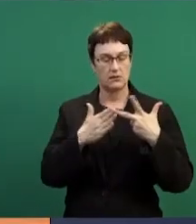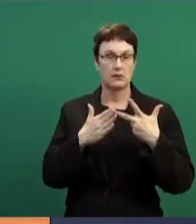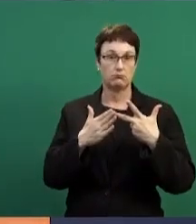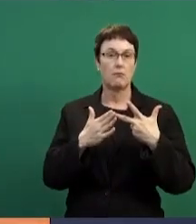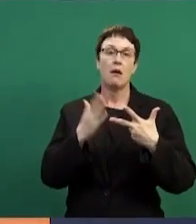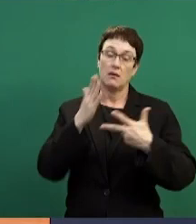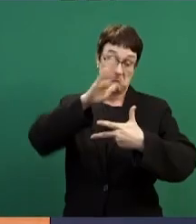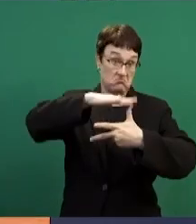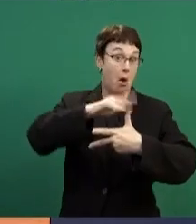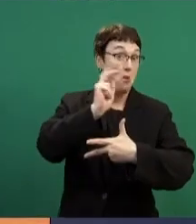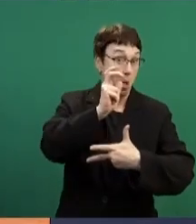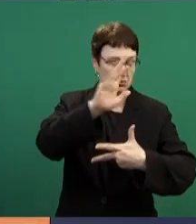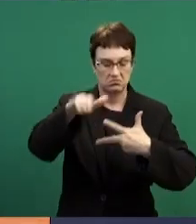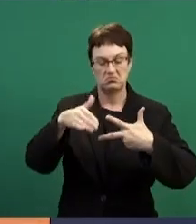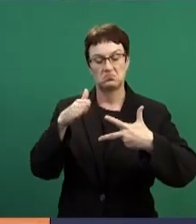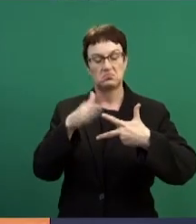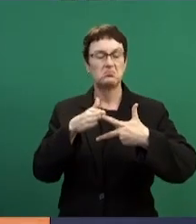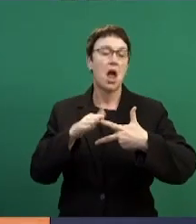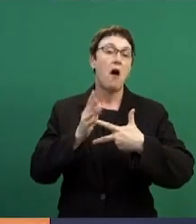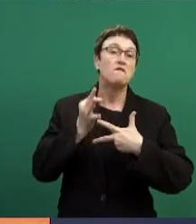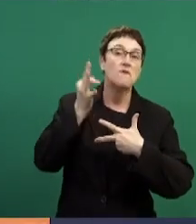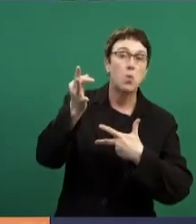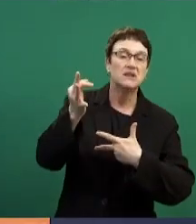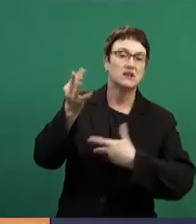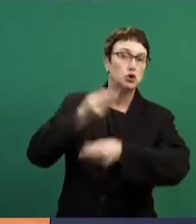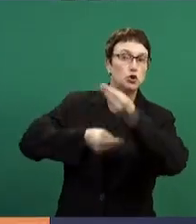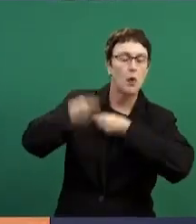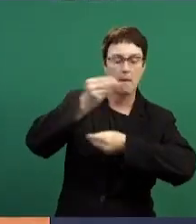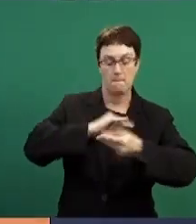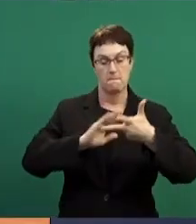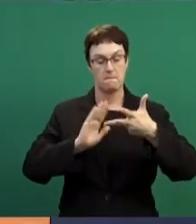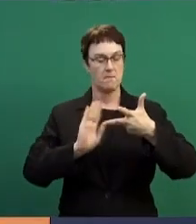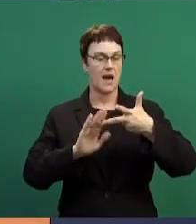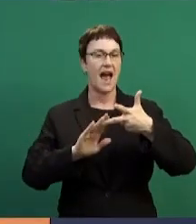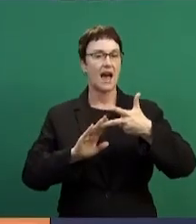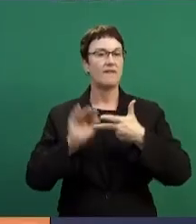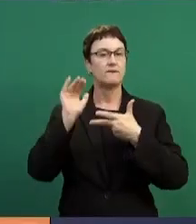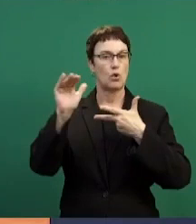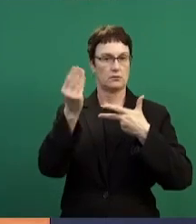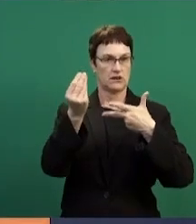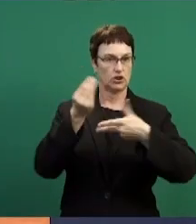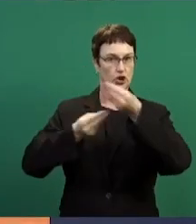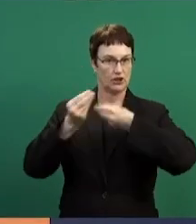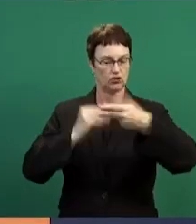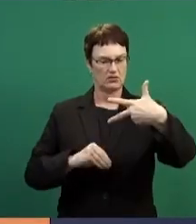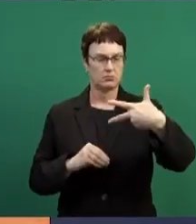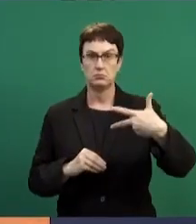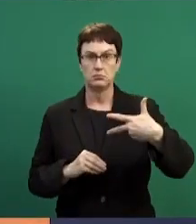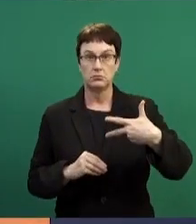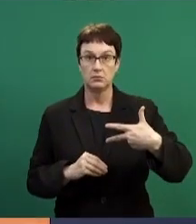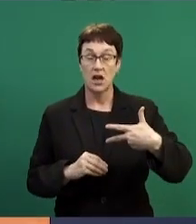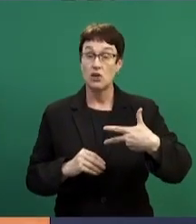gold, and it might be some forwards and swaps that we had written. The only way to realize the profits is you either